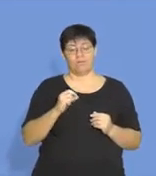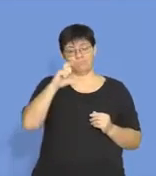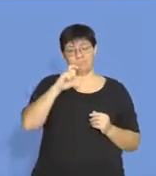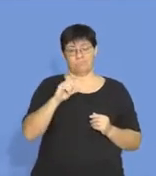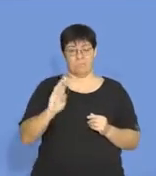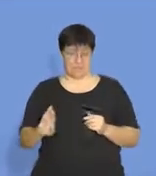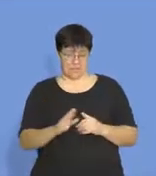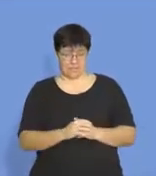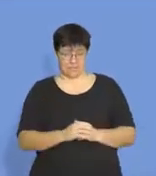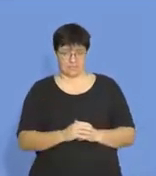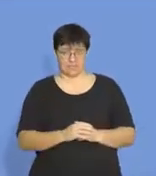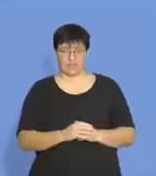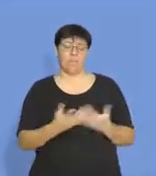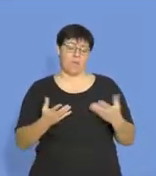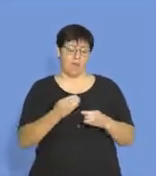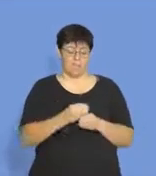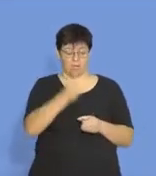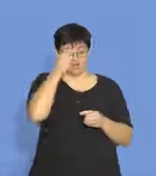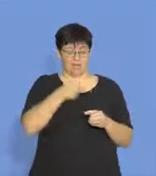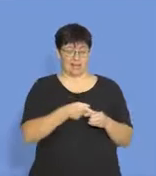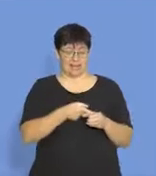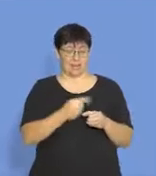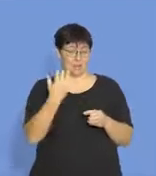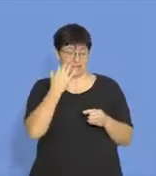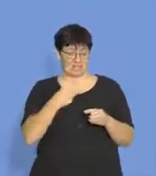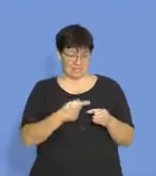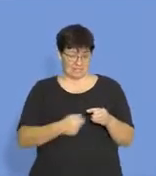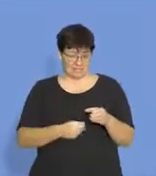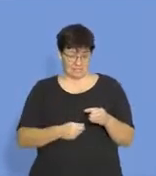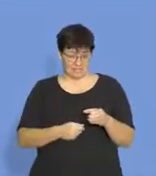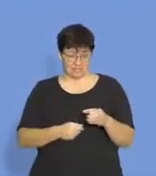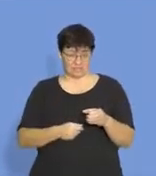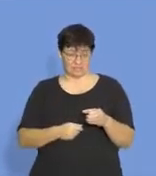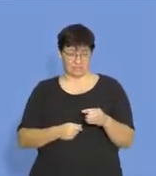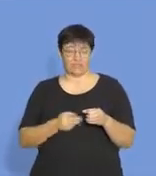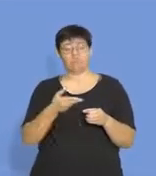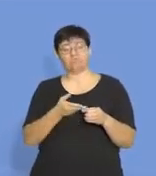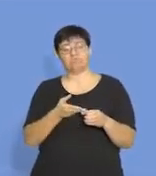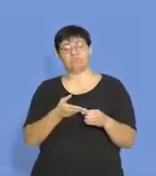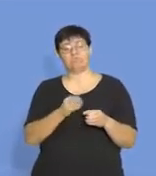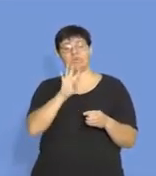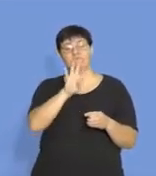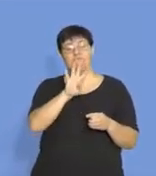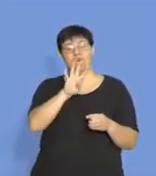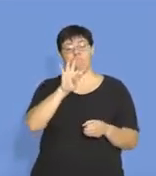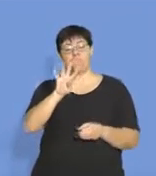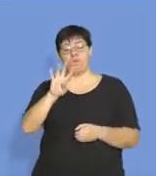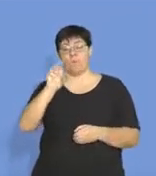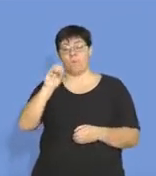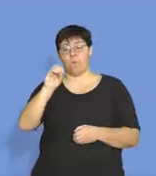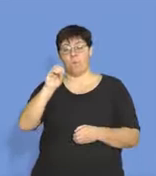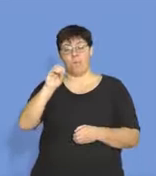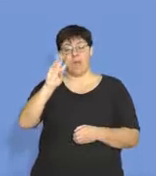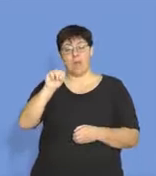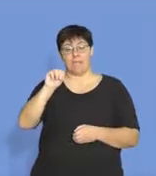an example, if I have a plastic bottle, right, and I am told that it can hold up to